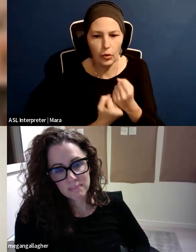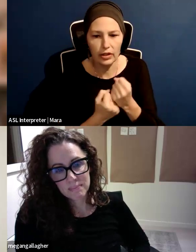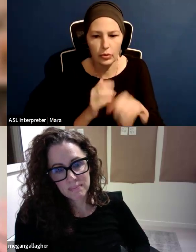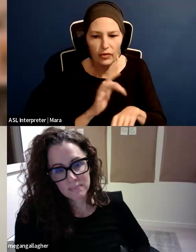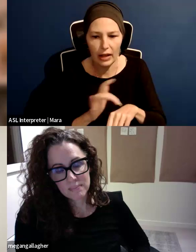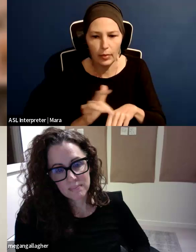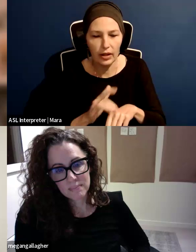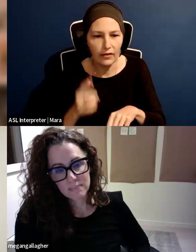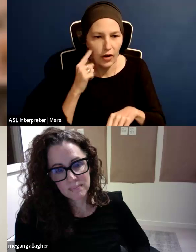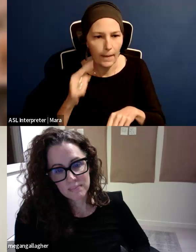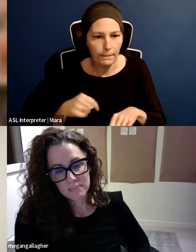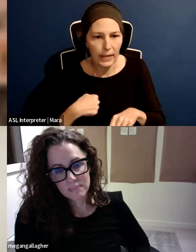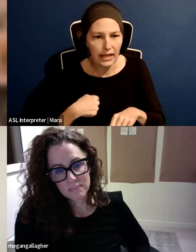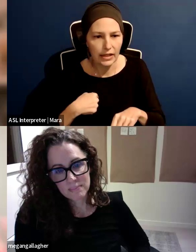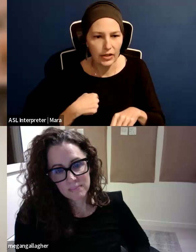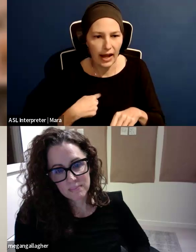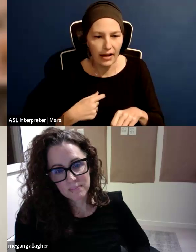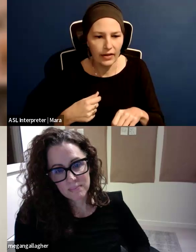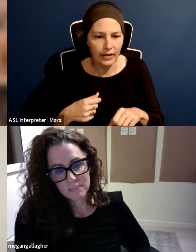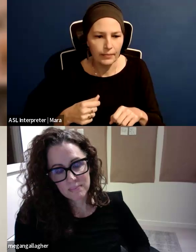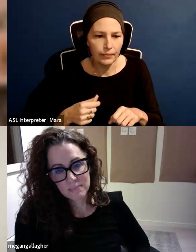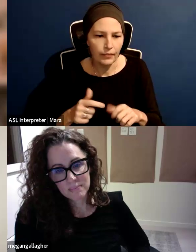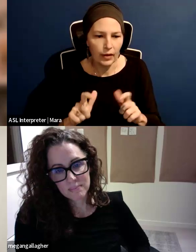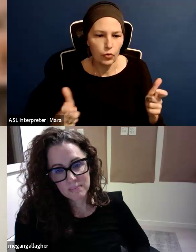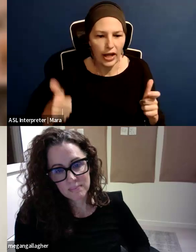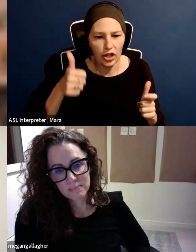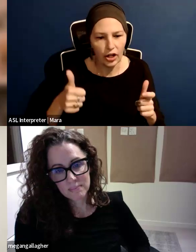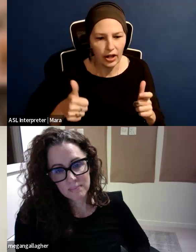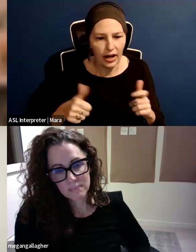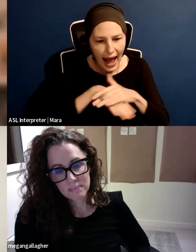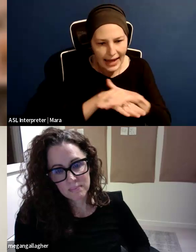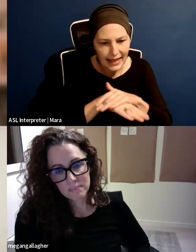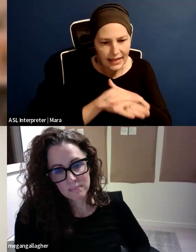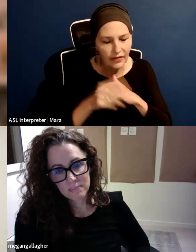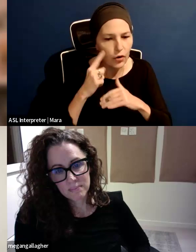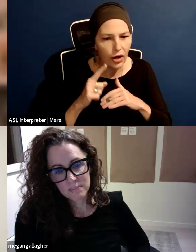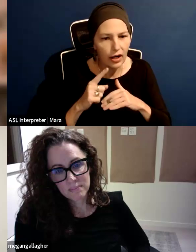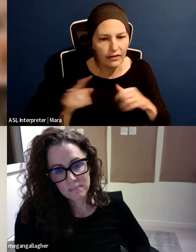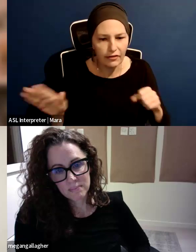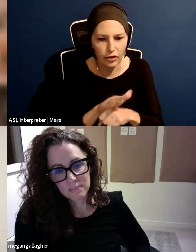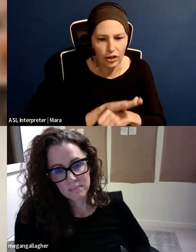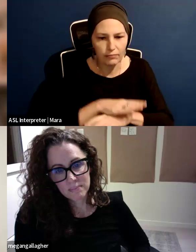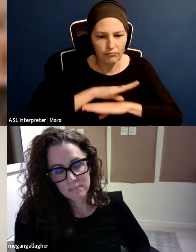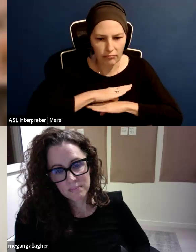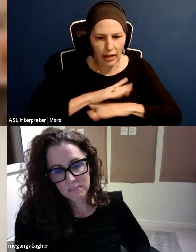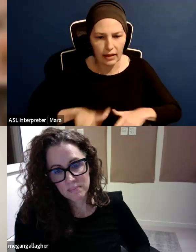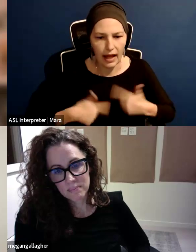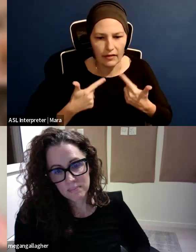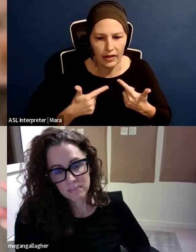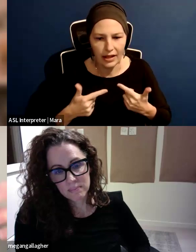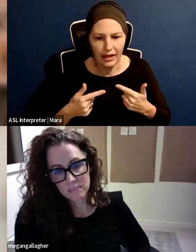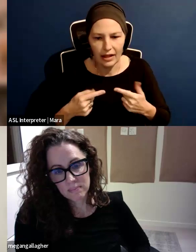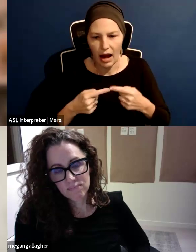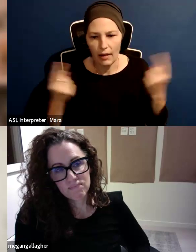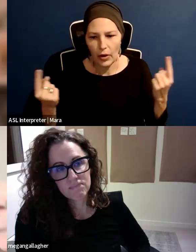grant myself greater access to a fuller life, as opposed to feel like I need to, in some way, that I'm the problem that I need to